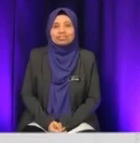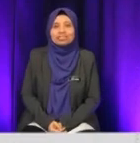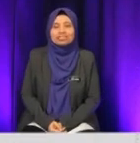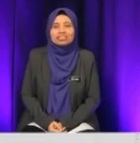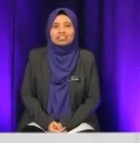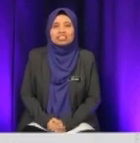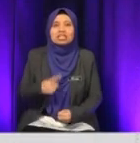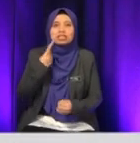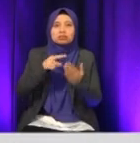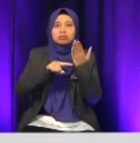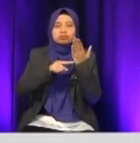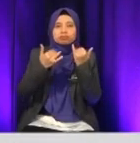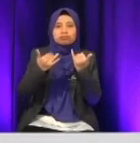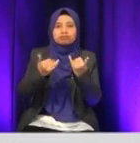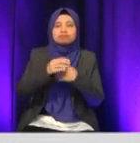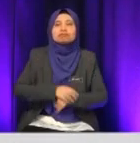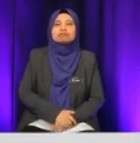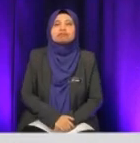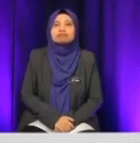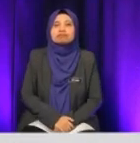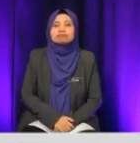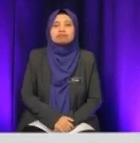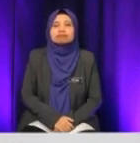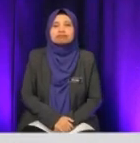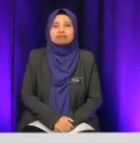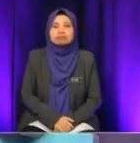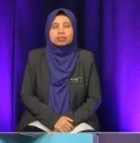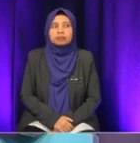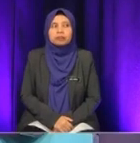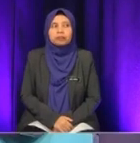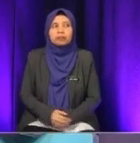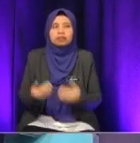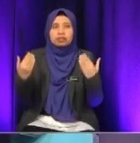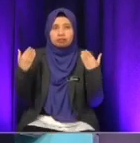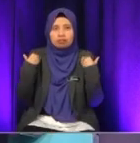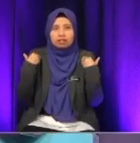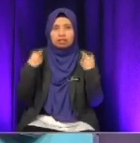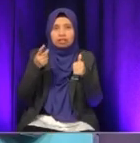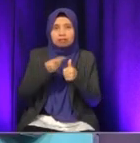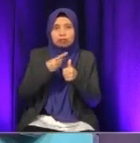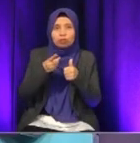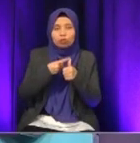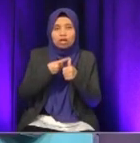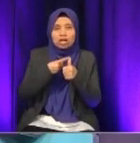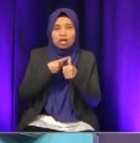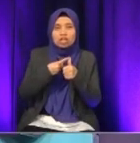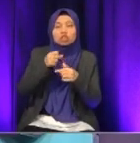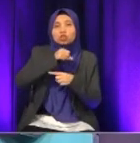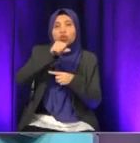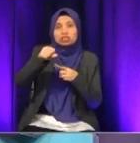why don't we start with our phrases? Okay, so we have few phrases here. The first one is social